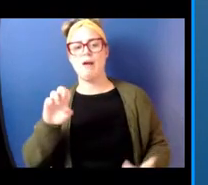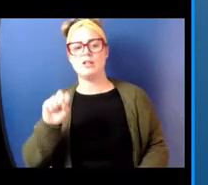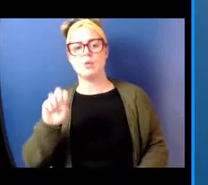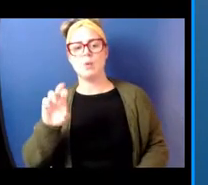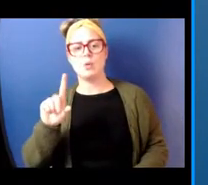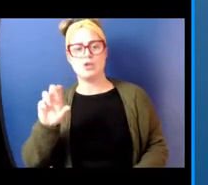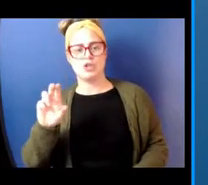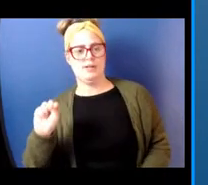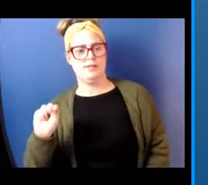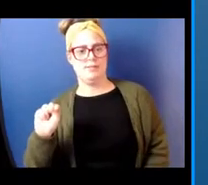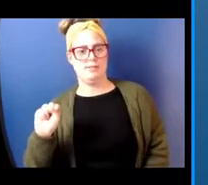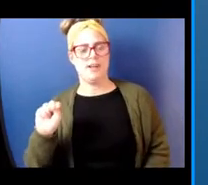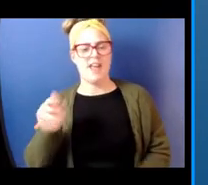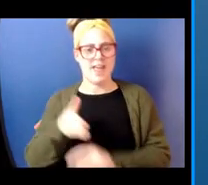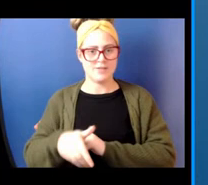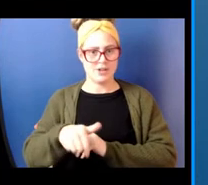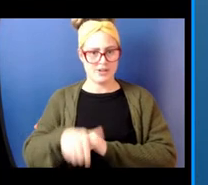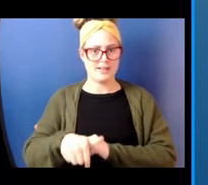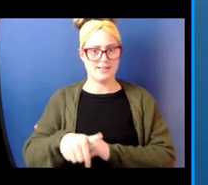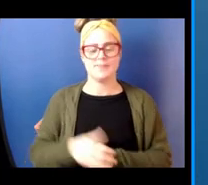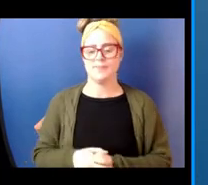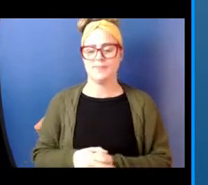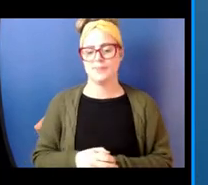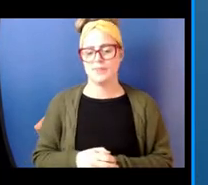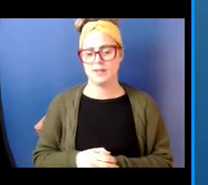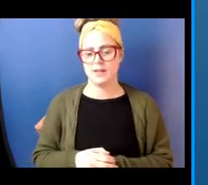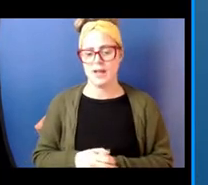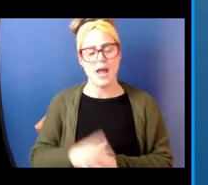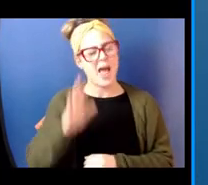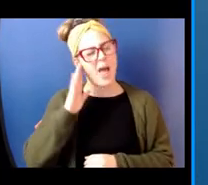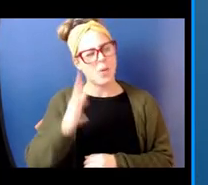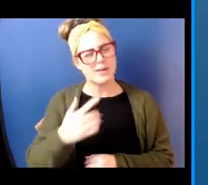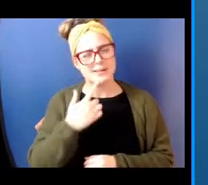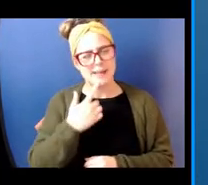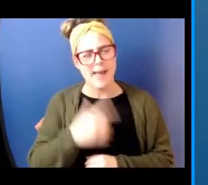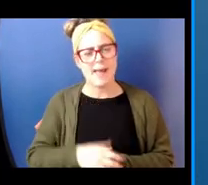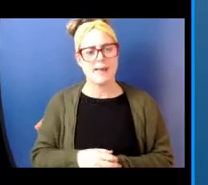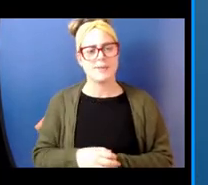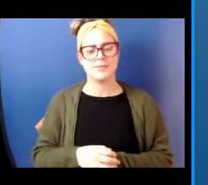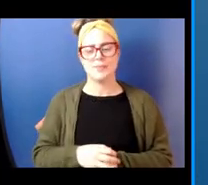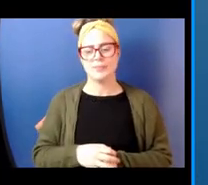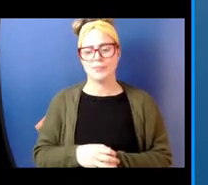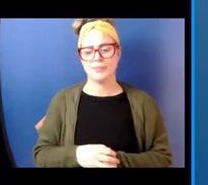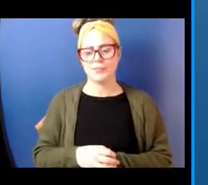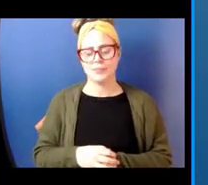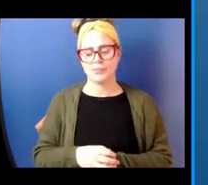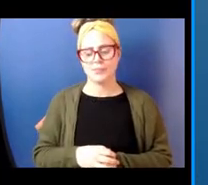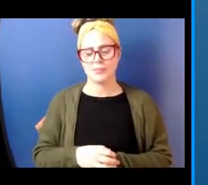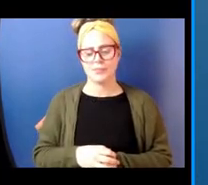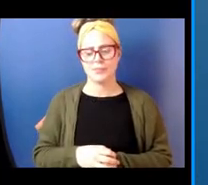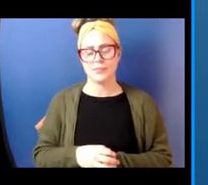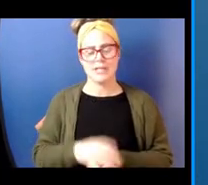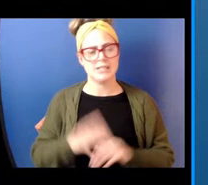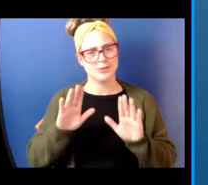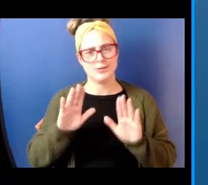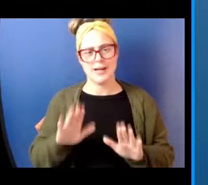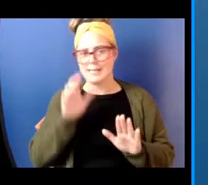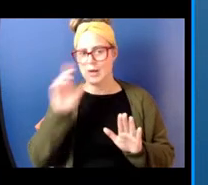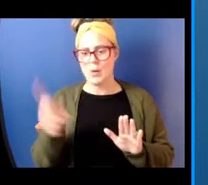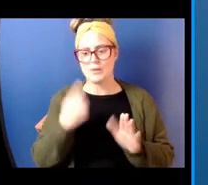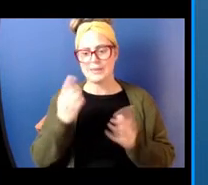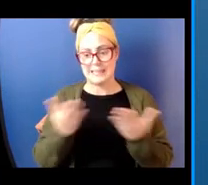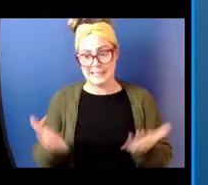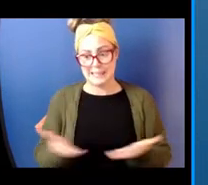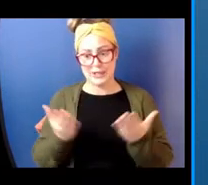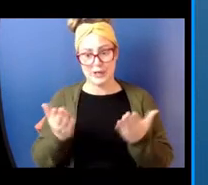uh uh it is let me just say that it is great not just here but in other places like Georgia to